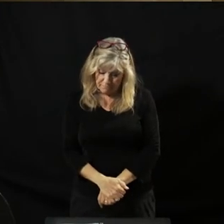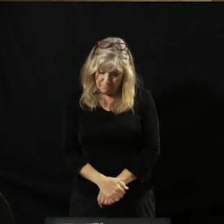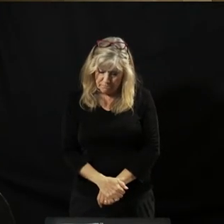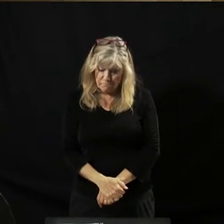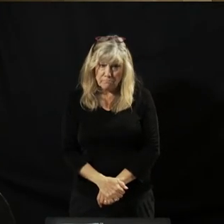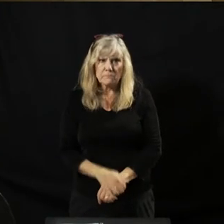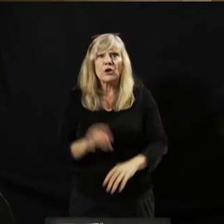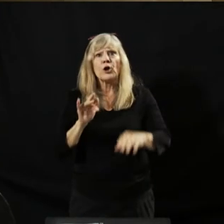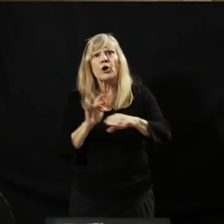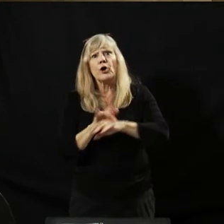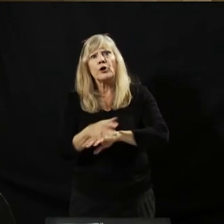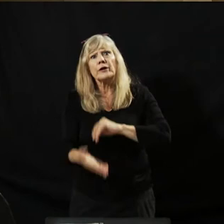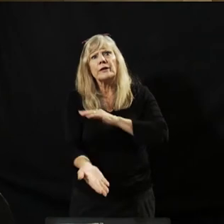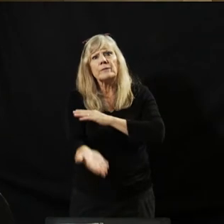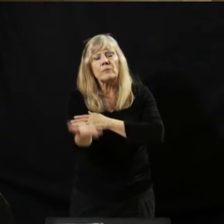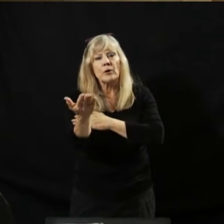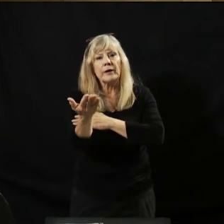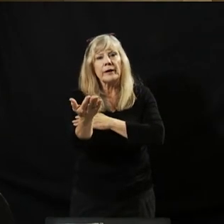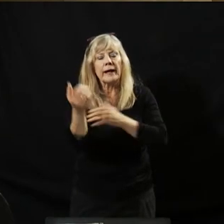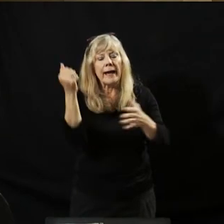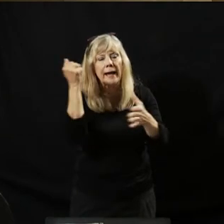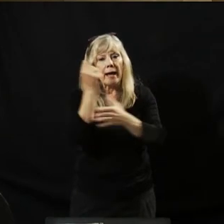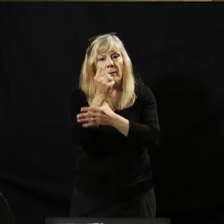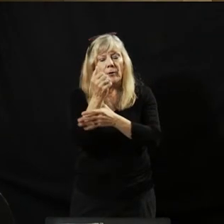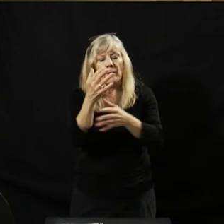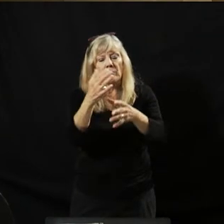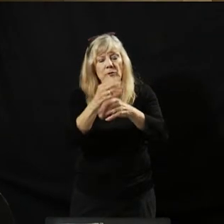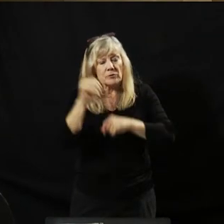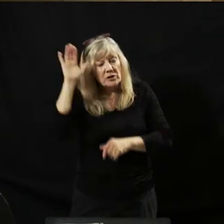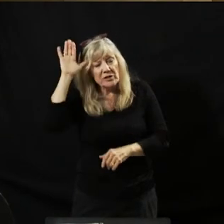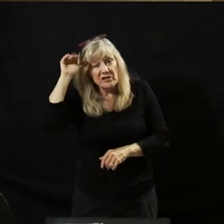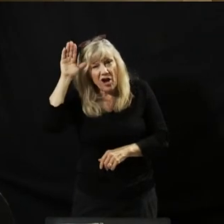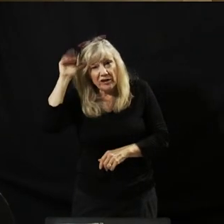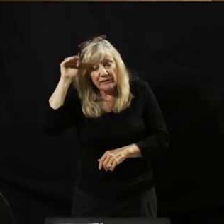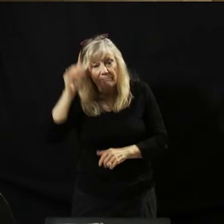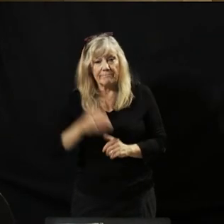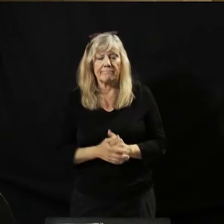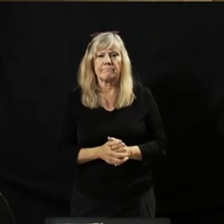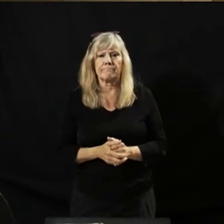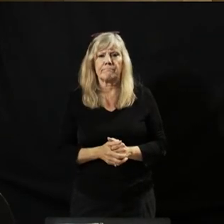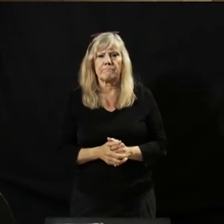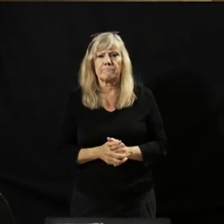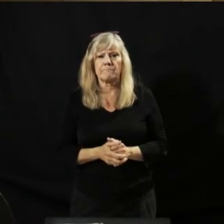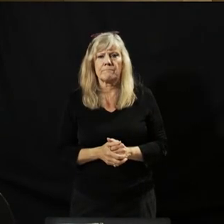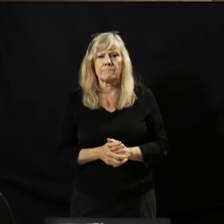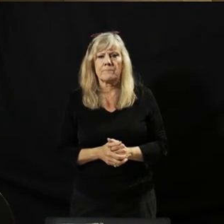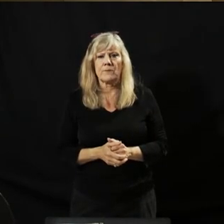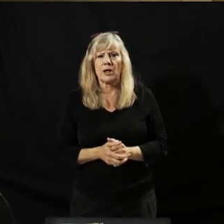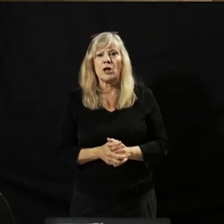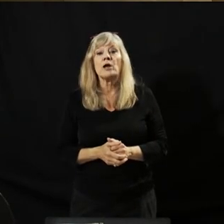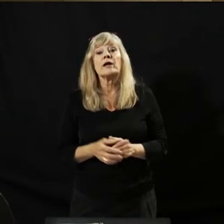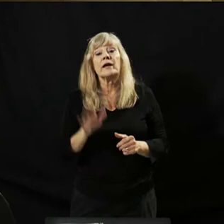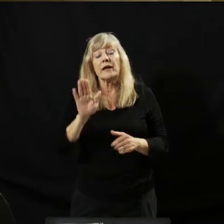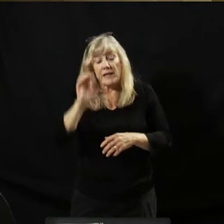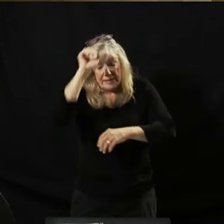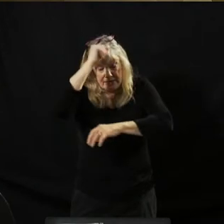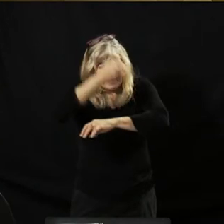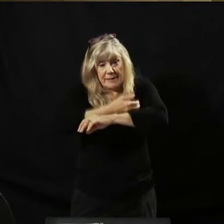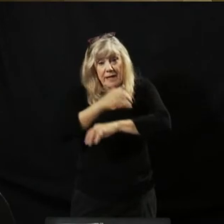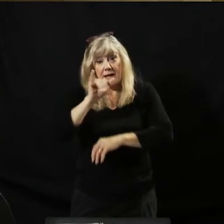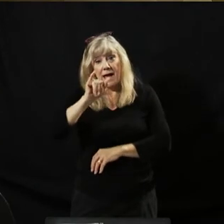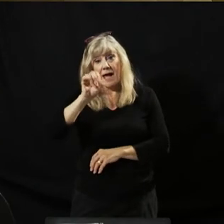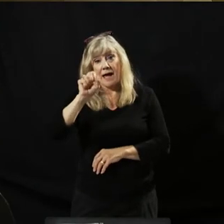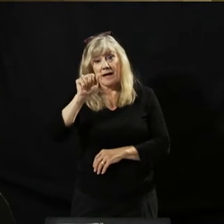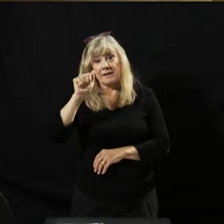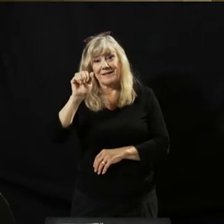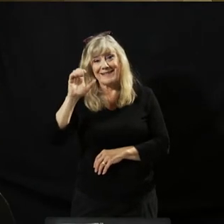Early the next morning, Abraham saddled his donkey, took with him his son Isaac and two